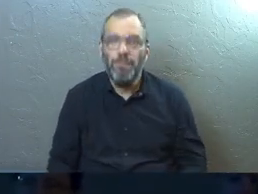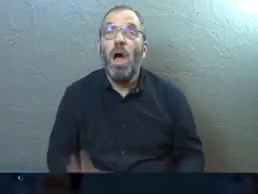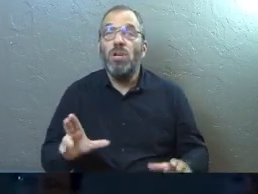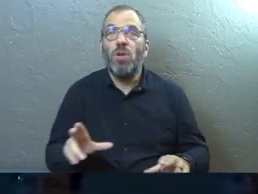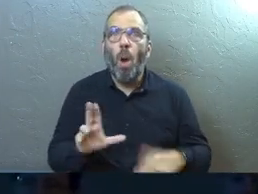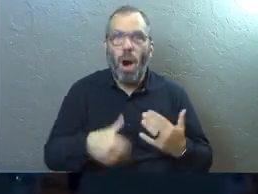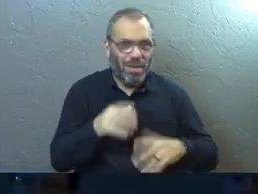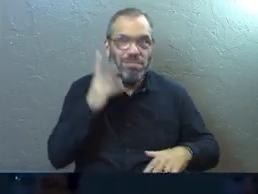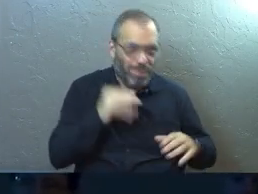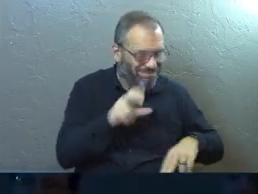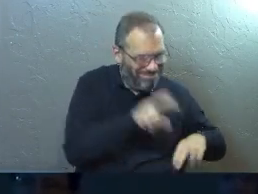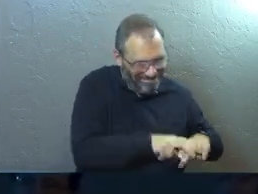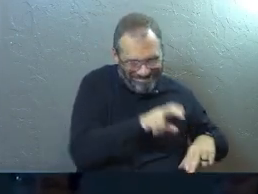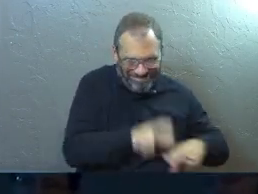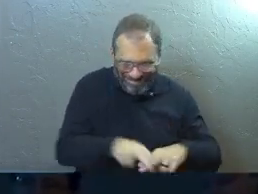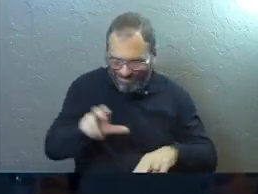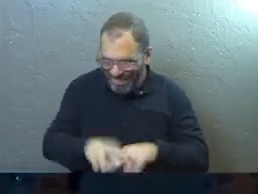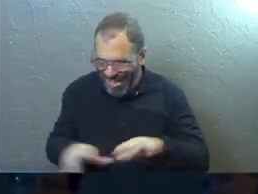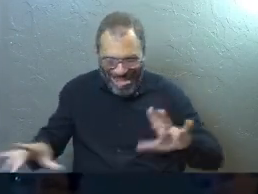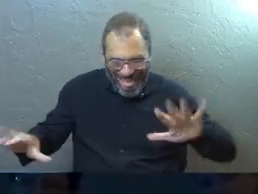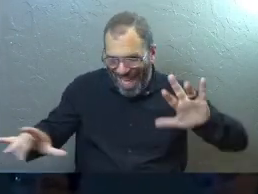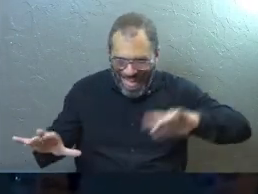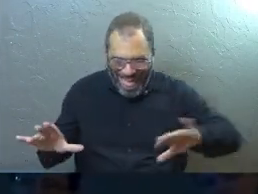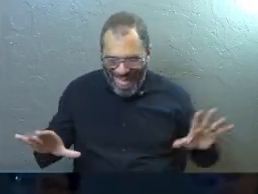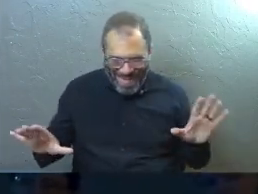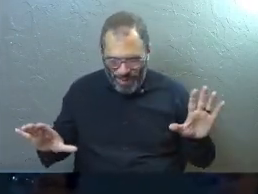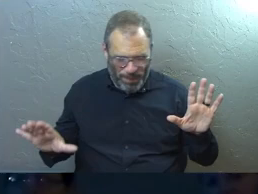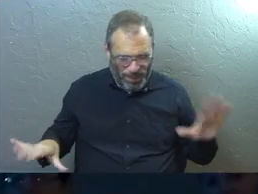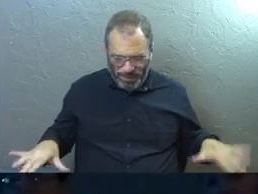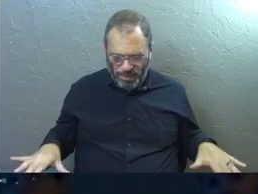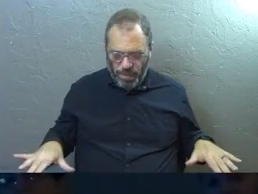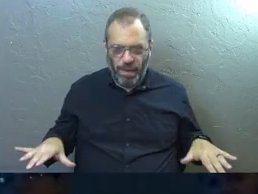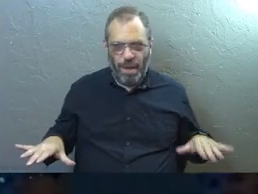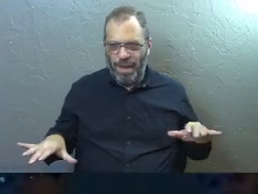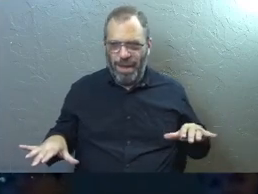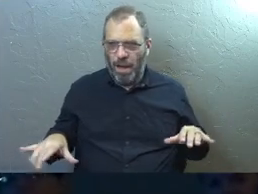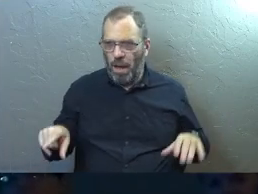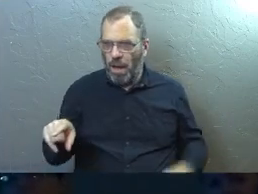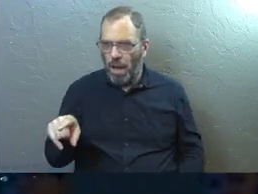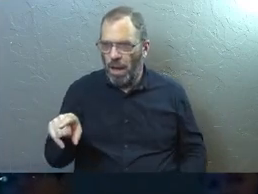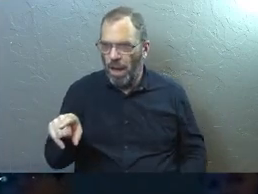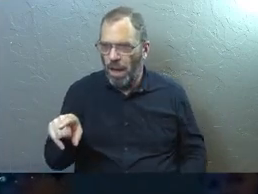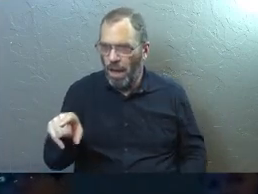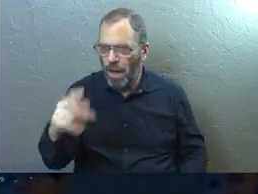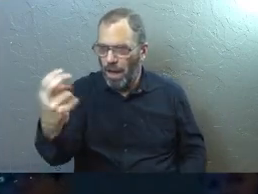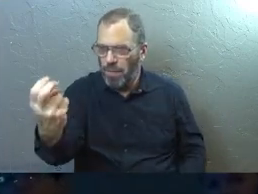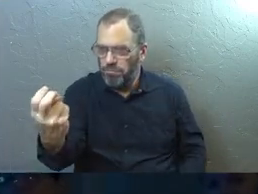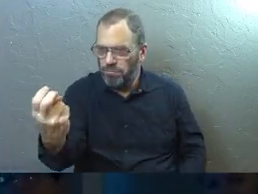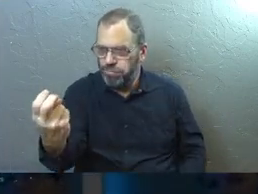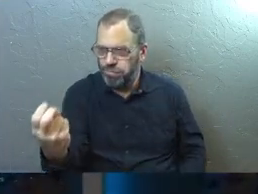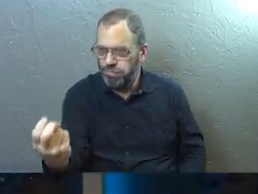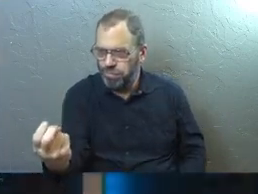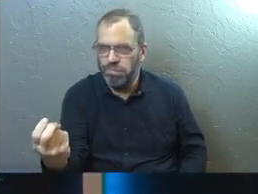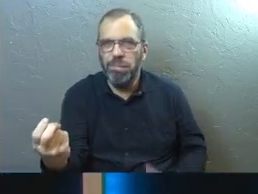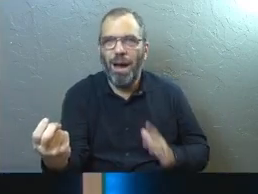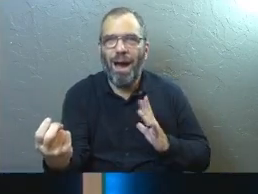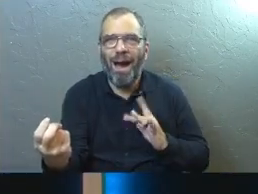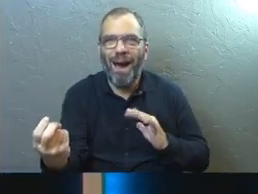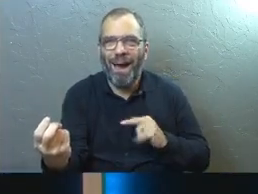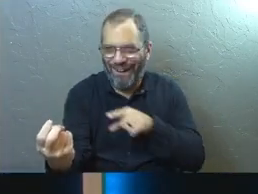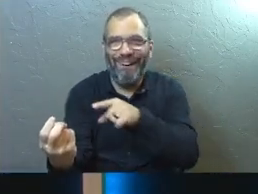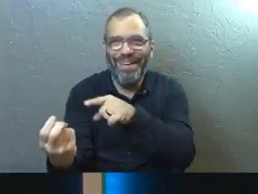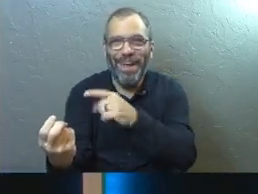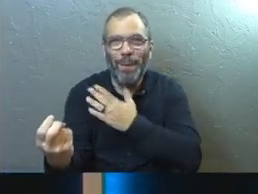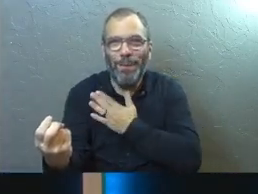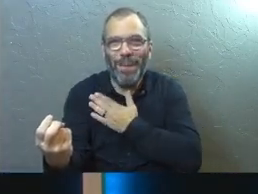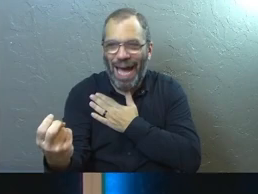we're sitting in all these couches, we're trying them out, we're looking at it. And we finally, you know, see this couch and we sit in it and we're like, dude, that's the one. That's our